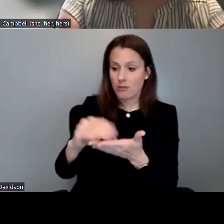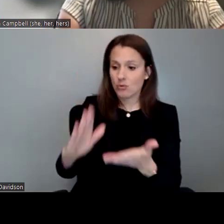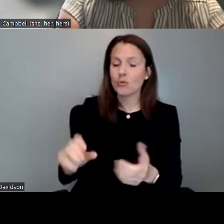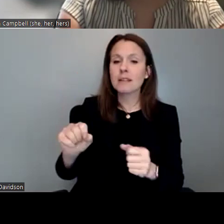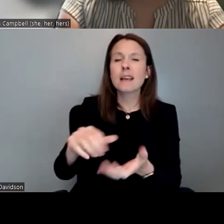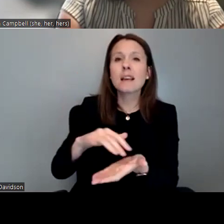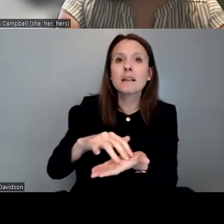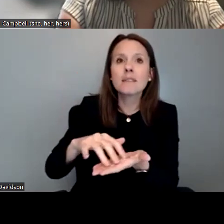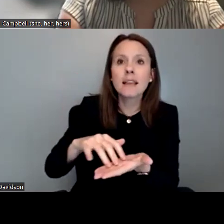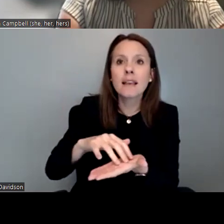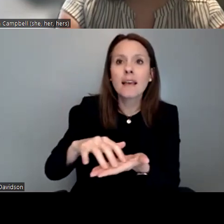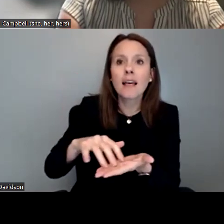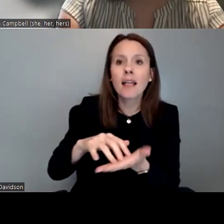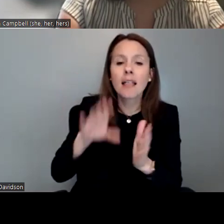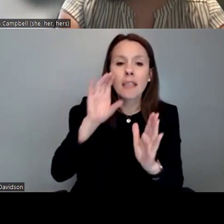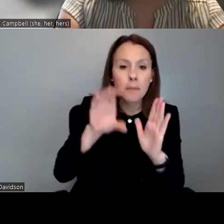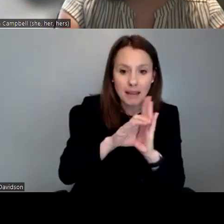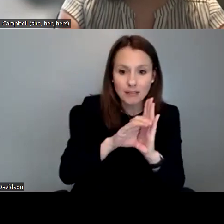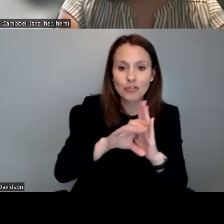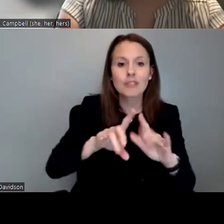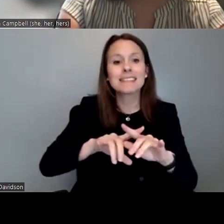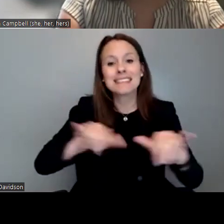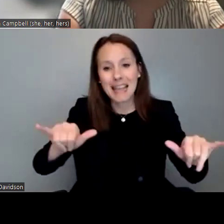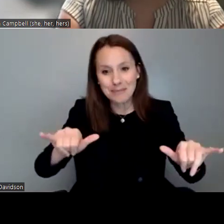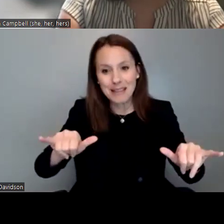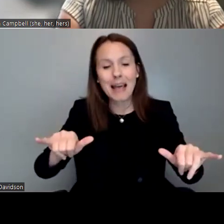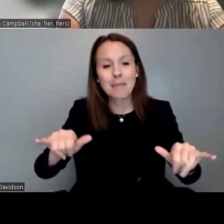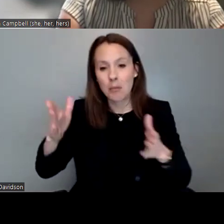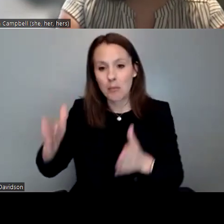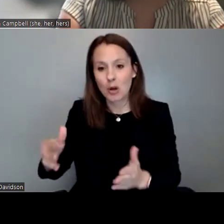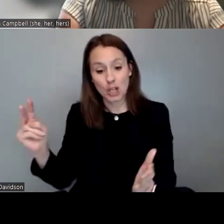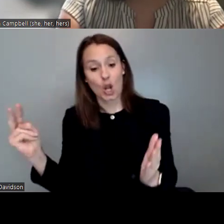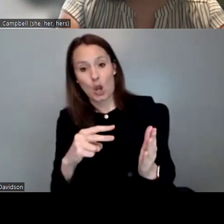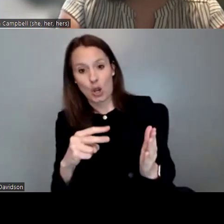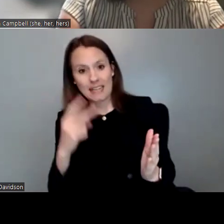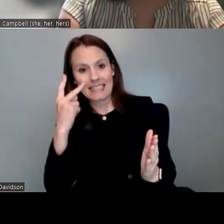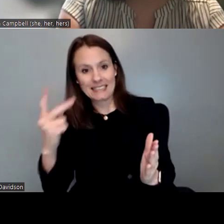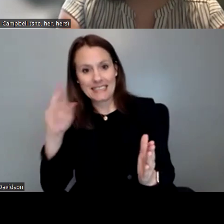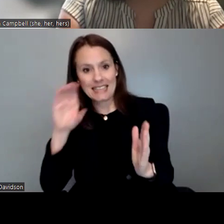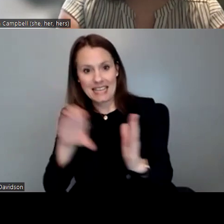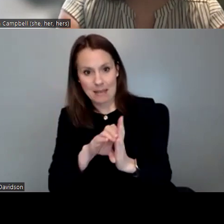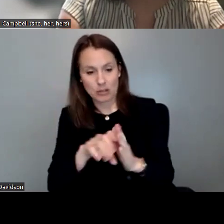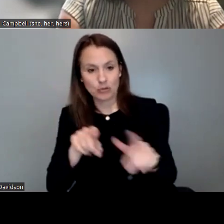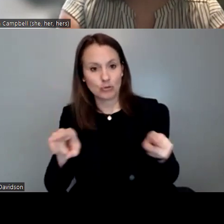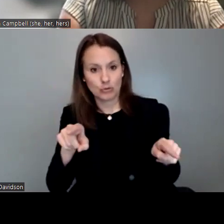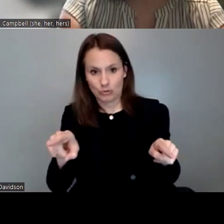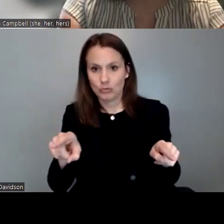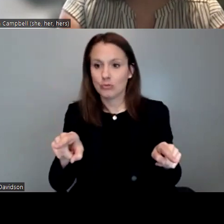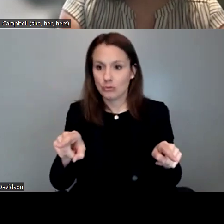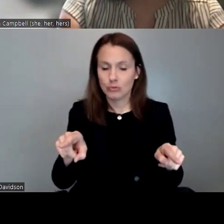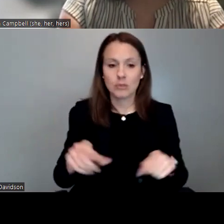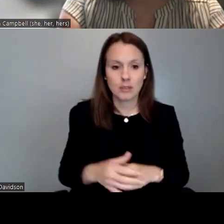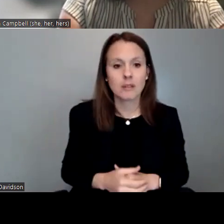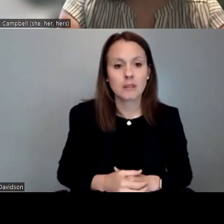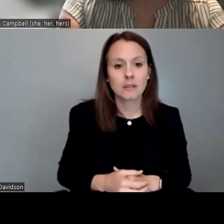feel the graphics simultaneously as a sighted person is looking at an image in their textbook.